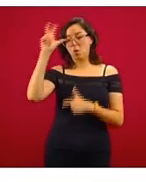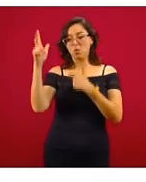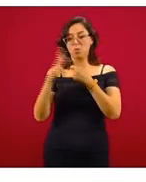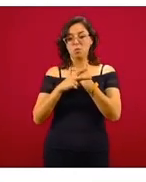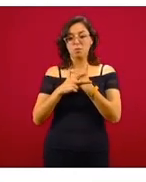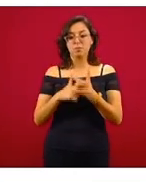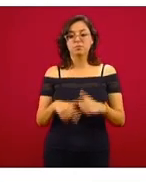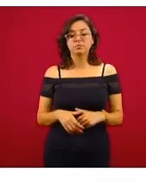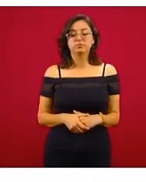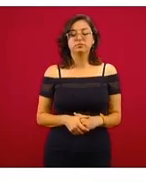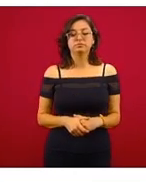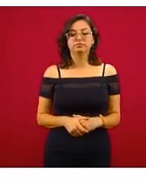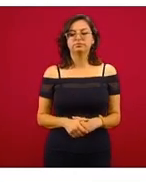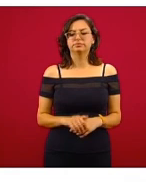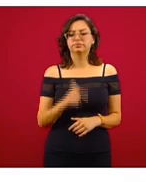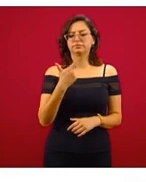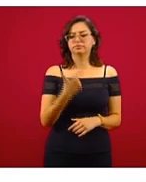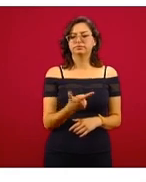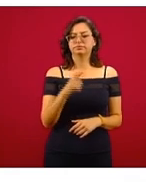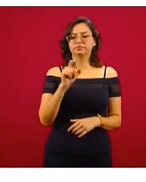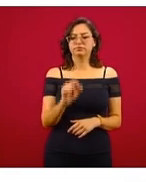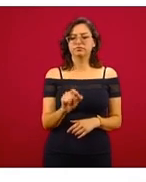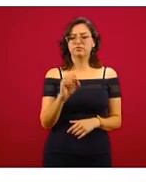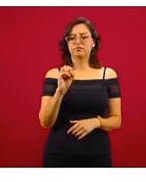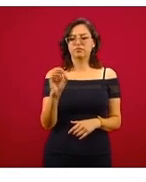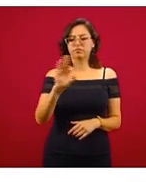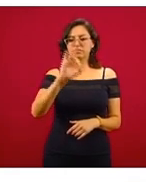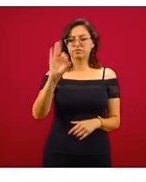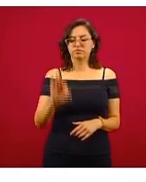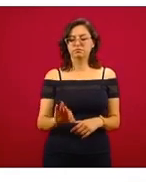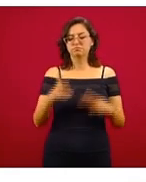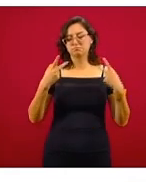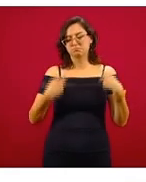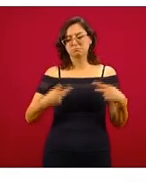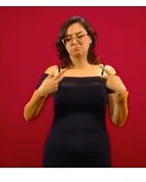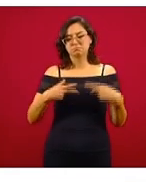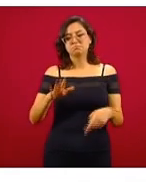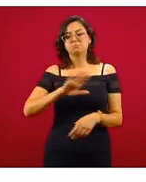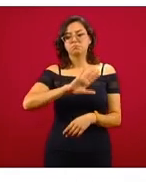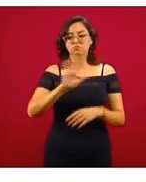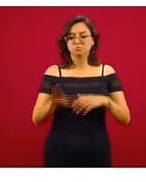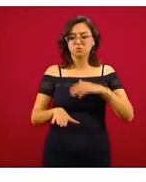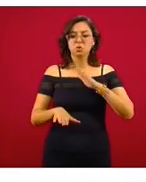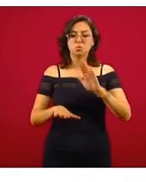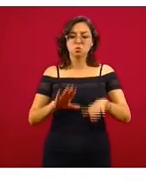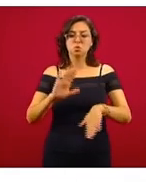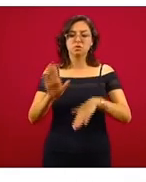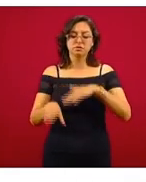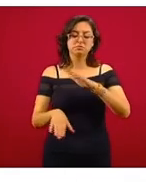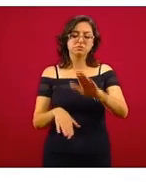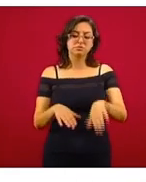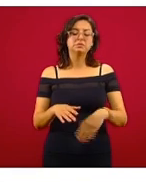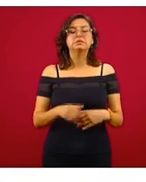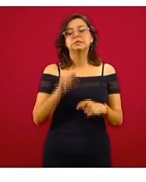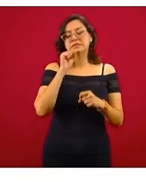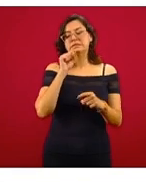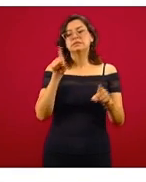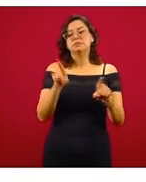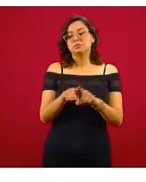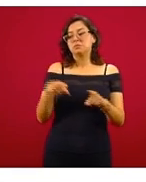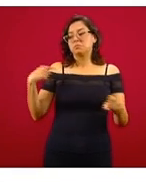Europa. number of active cases in the European Union 7.0%, la tasa and de the letalidad European global, region también in también se general fue continues incrementando to en las decrease.